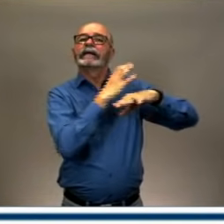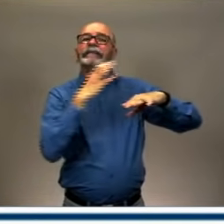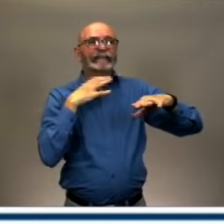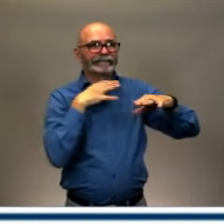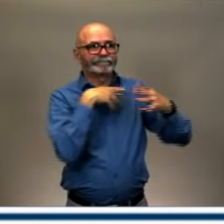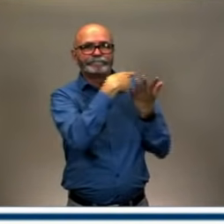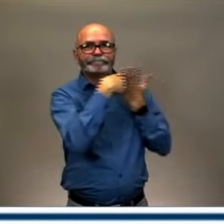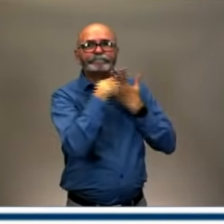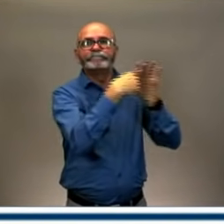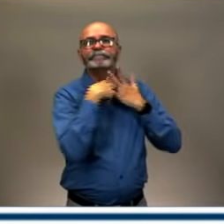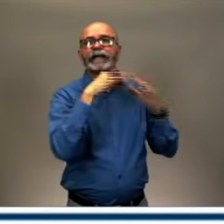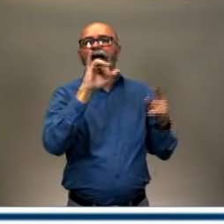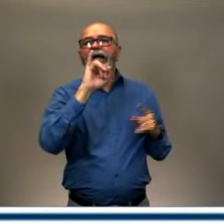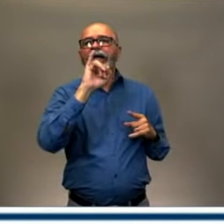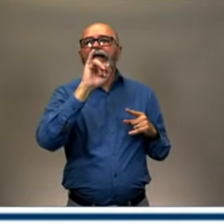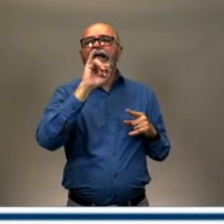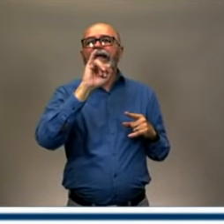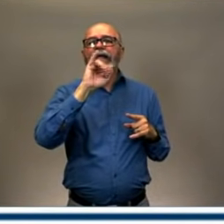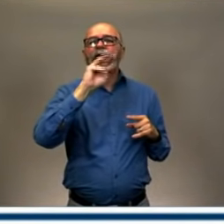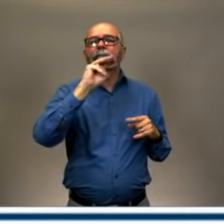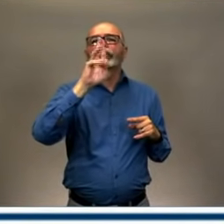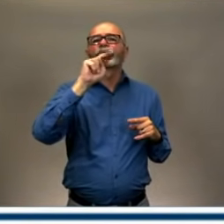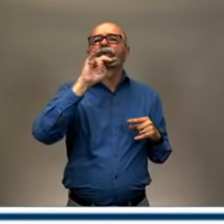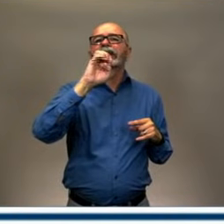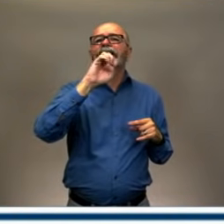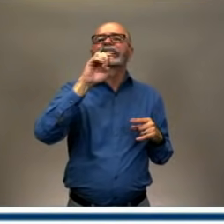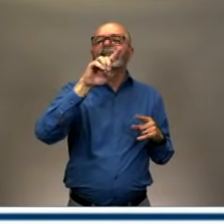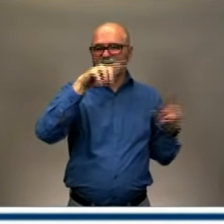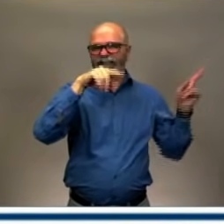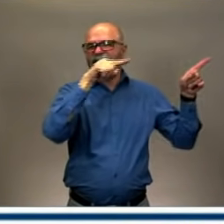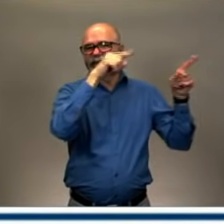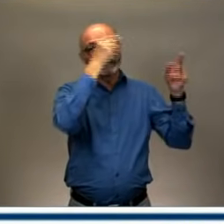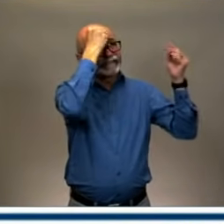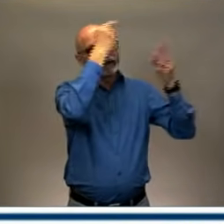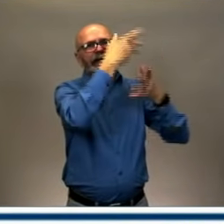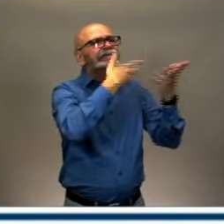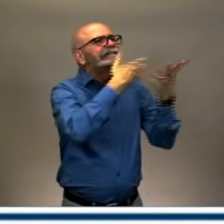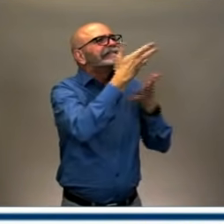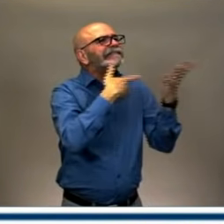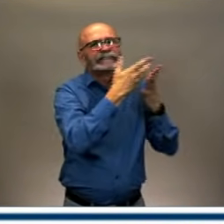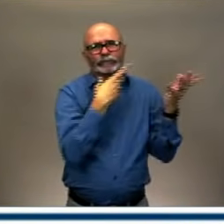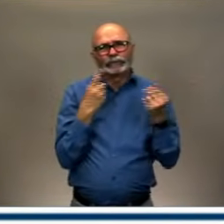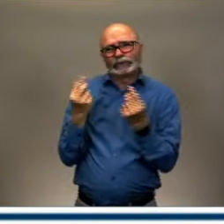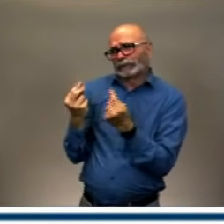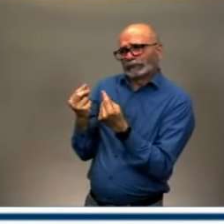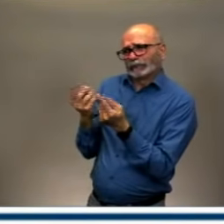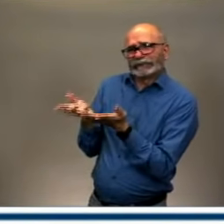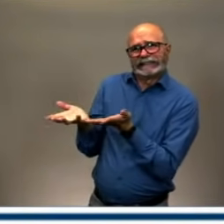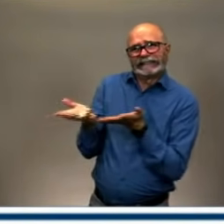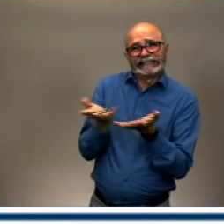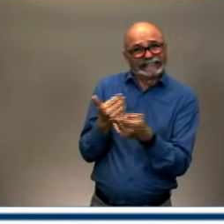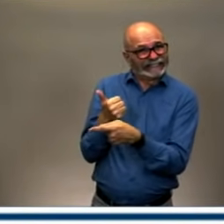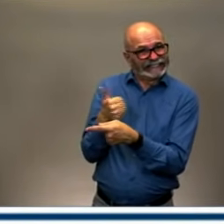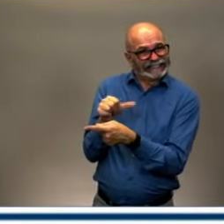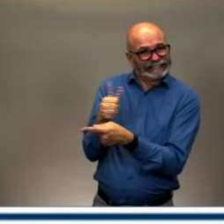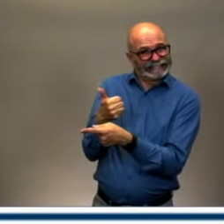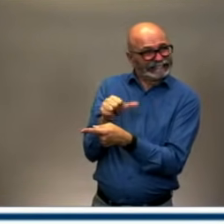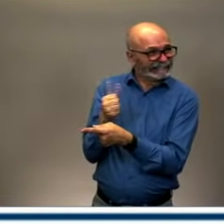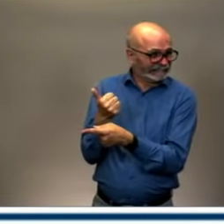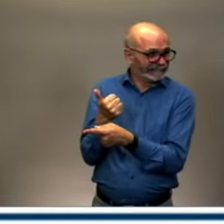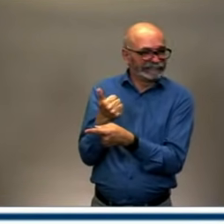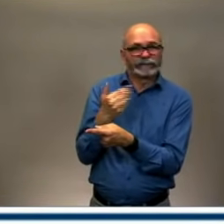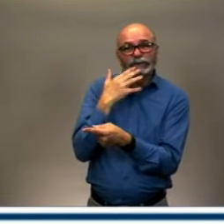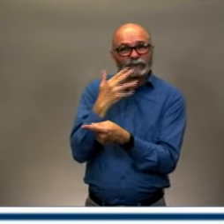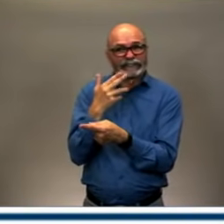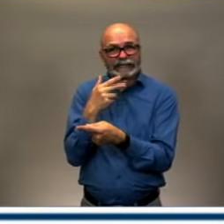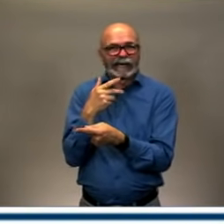these ranges of effectiveness is not a single number. There's a range of effectiveness. All of them come from somewhat limited